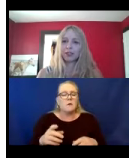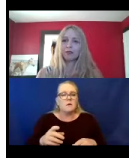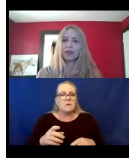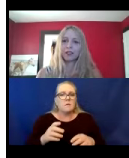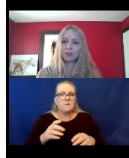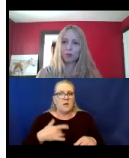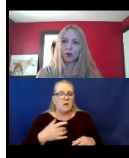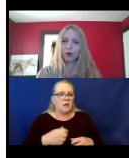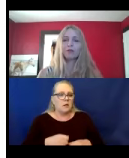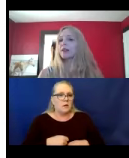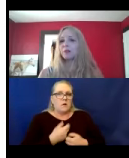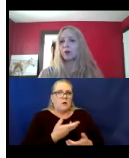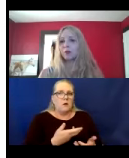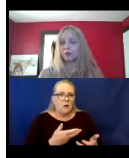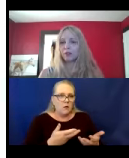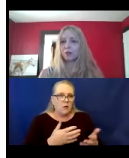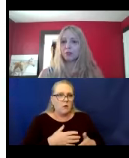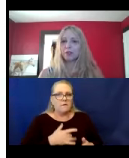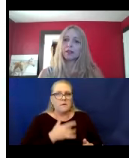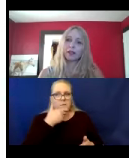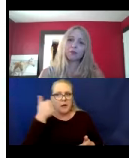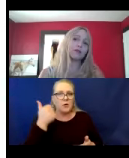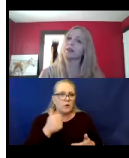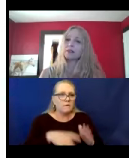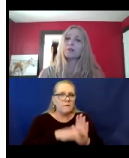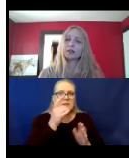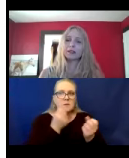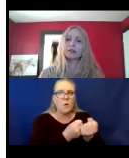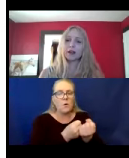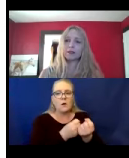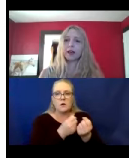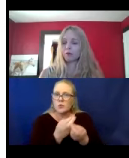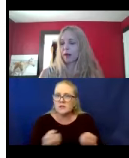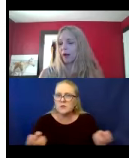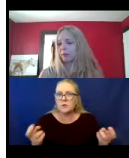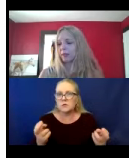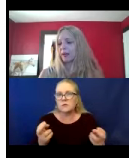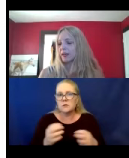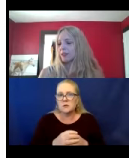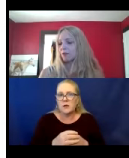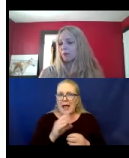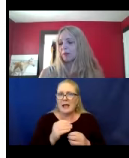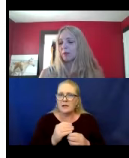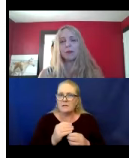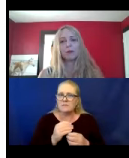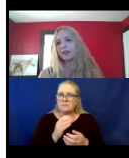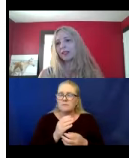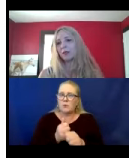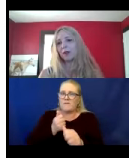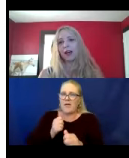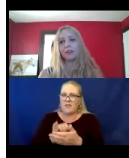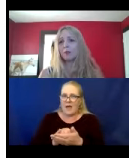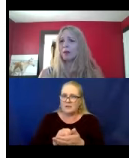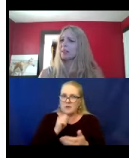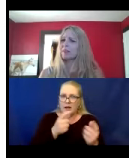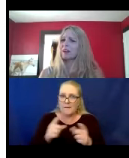find relief and get support and find appropriate resources, and can prevent something as sad as that from happening. So for people that might be thinking